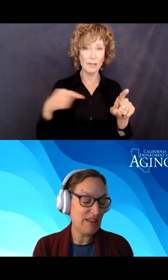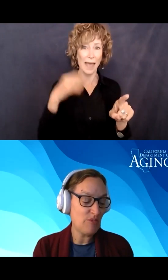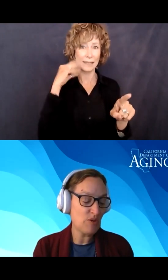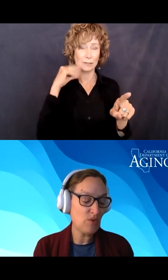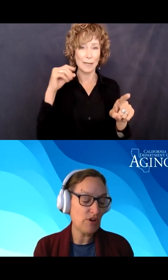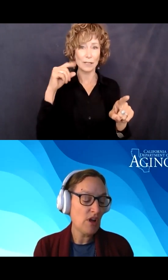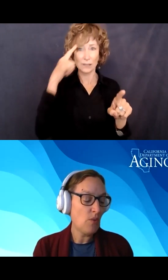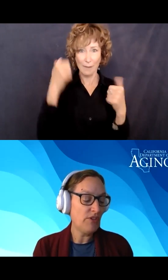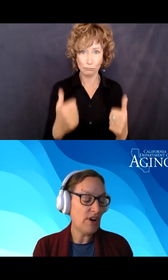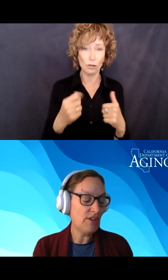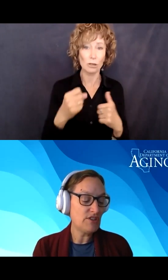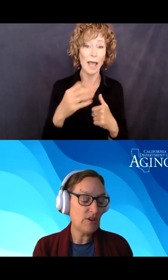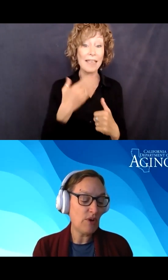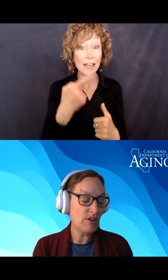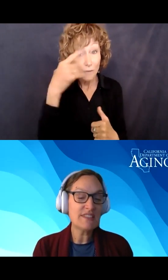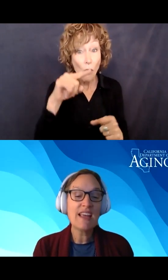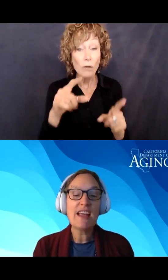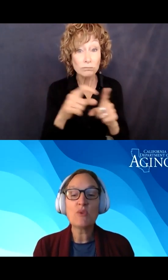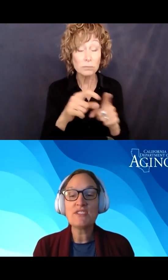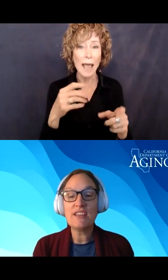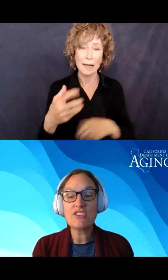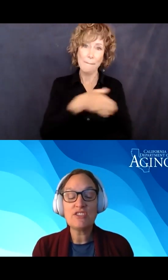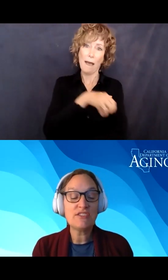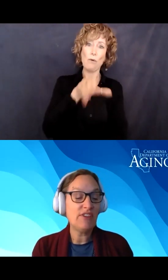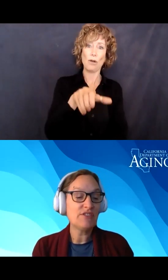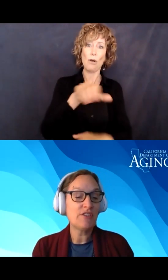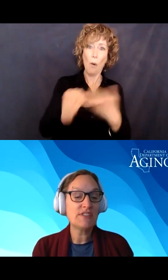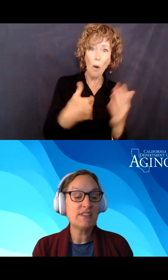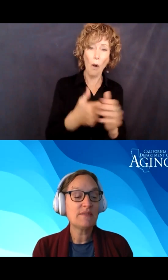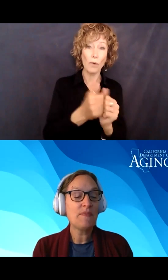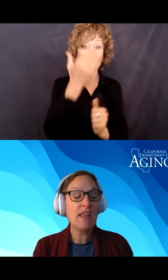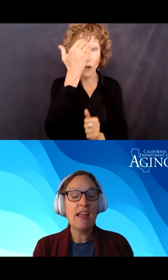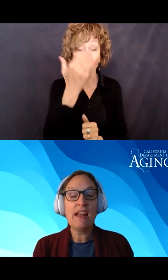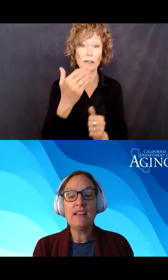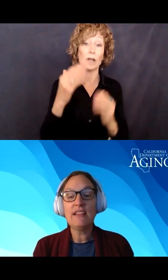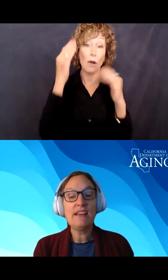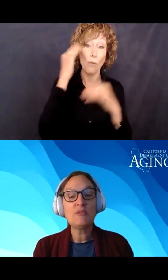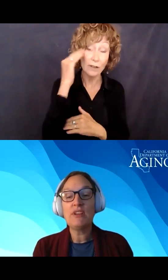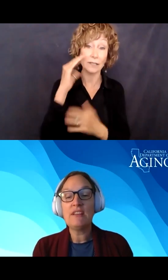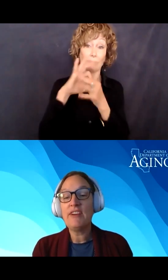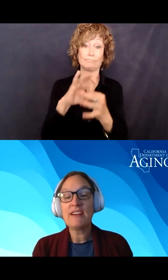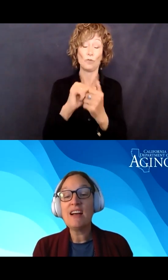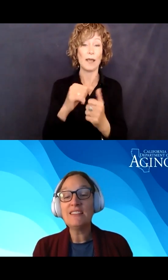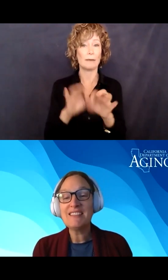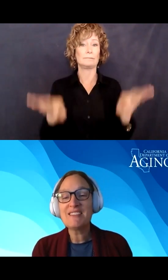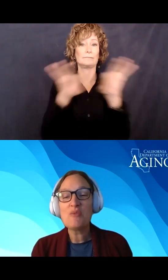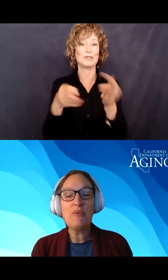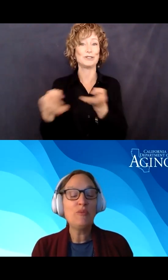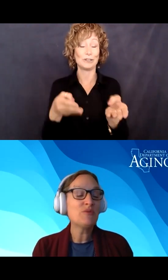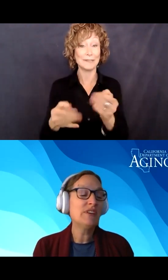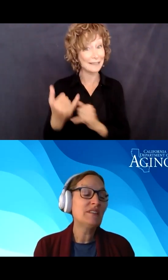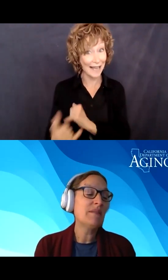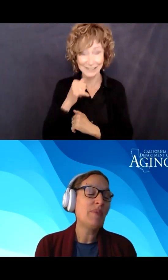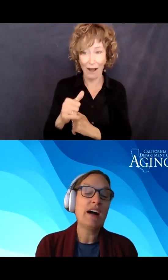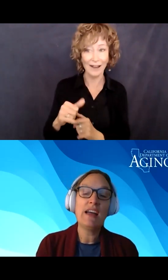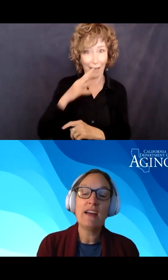you for that important word, with knowledge and awareness, as well as connections to vital services. And last, but in fact not least, we